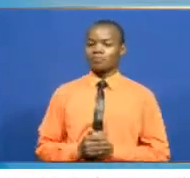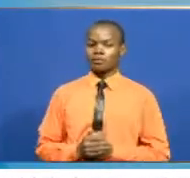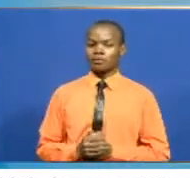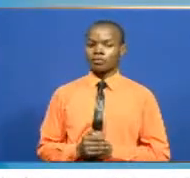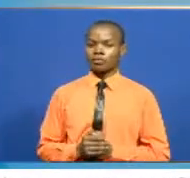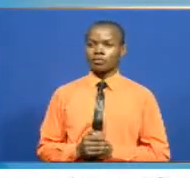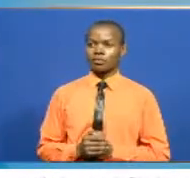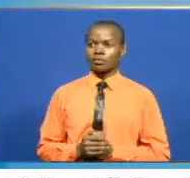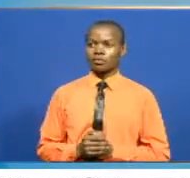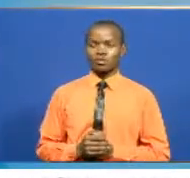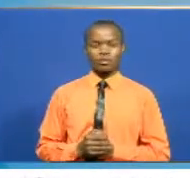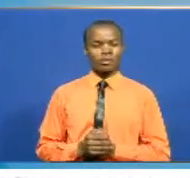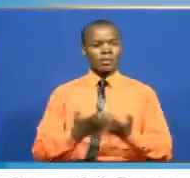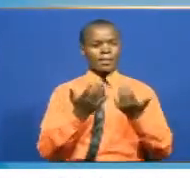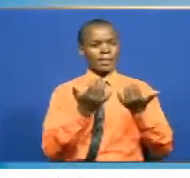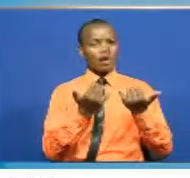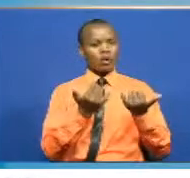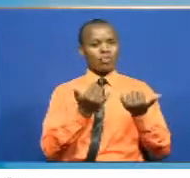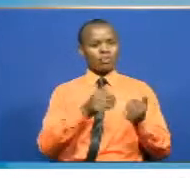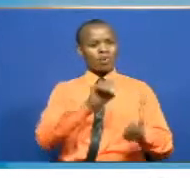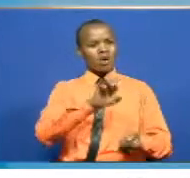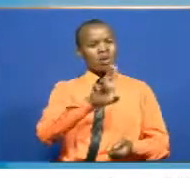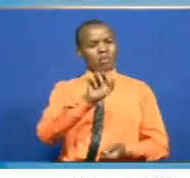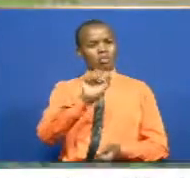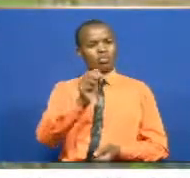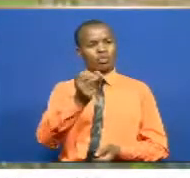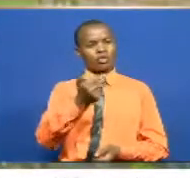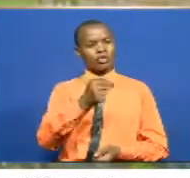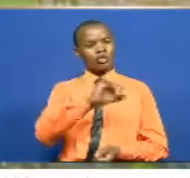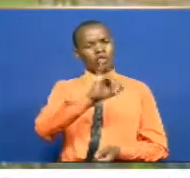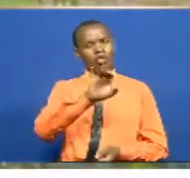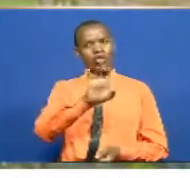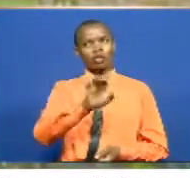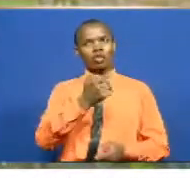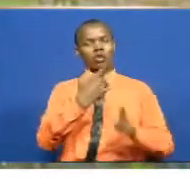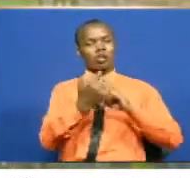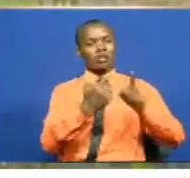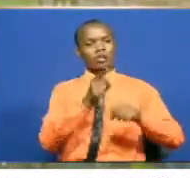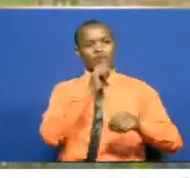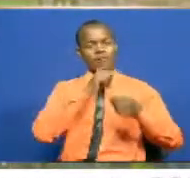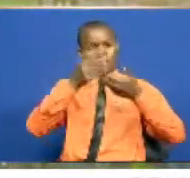I want to come to you because Joao mentioned about Morocco, and you have a